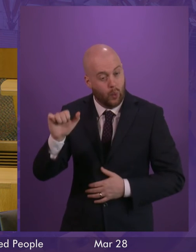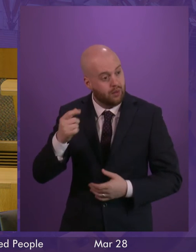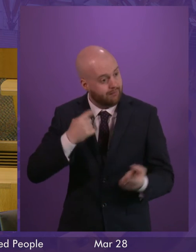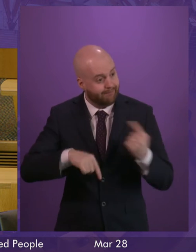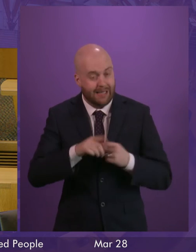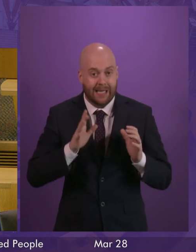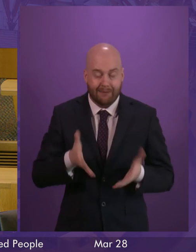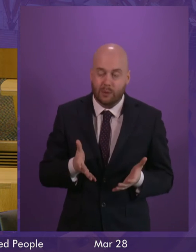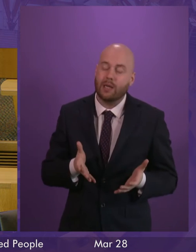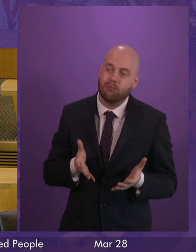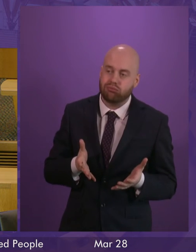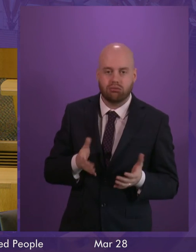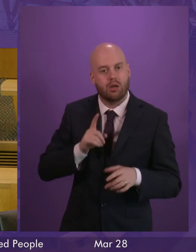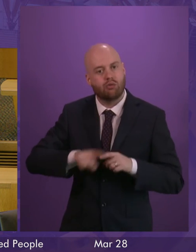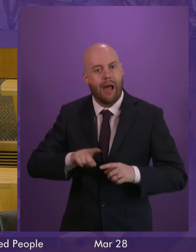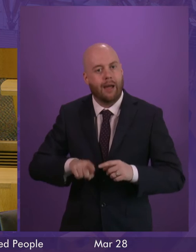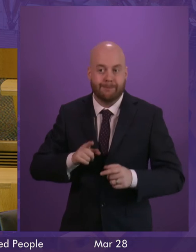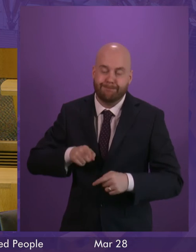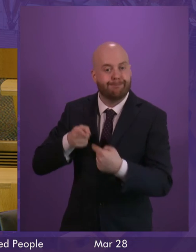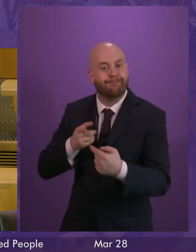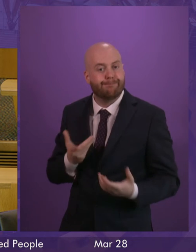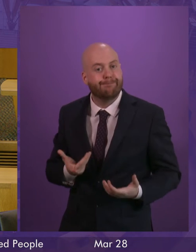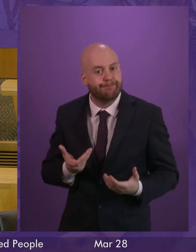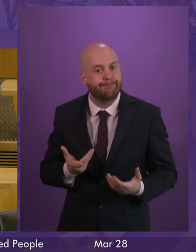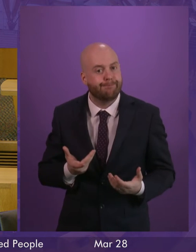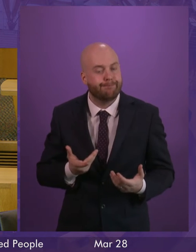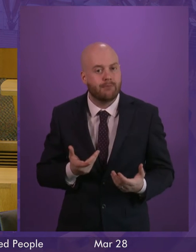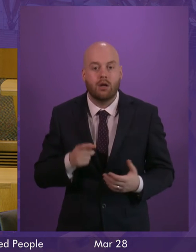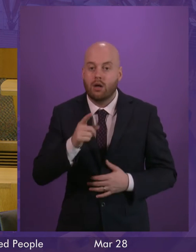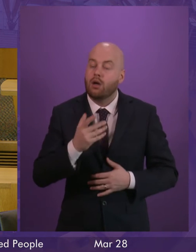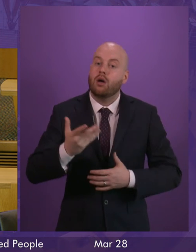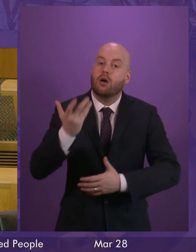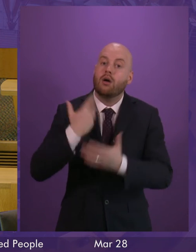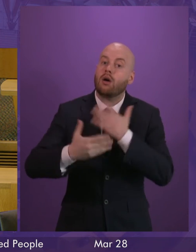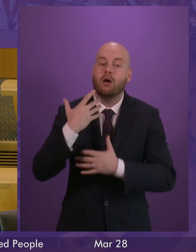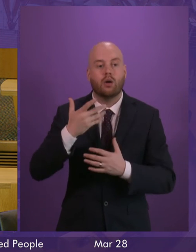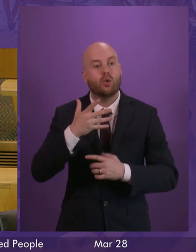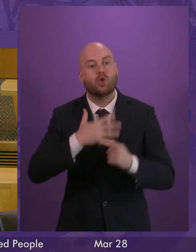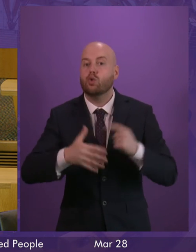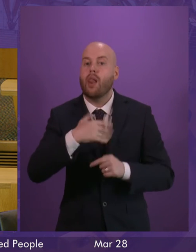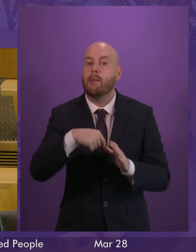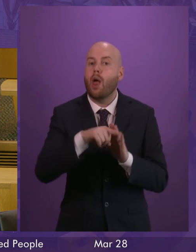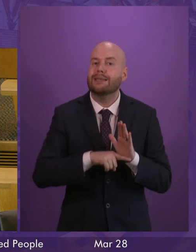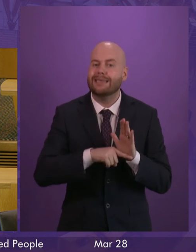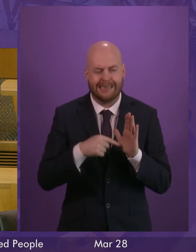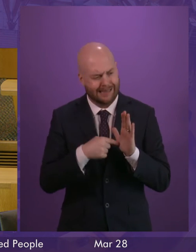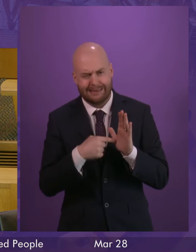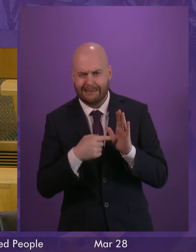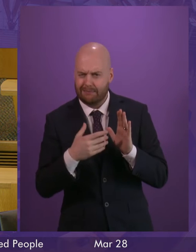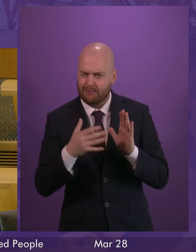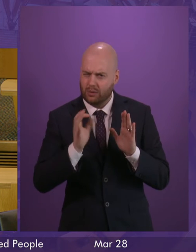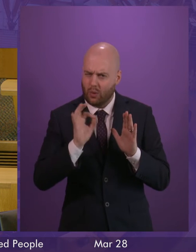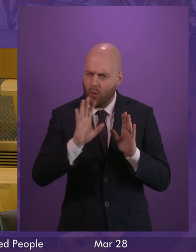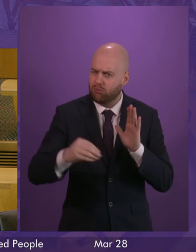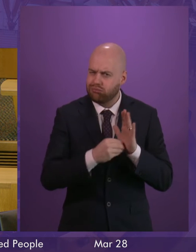fact that really, from the first days of organised social policy, governments have had a slightly paternalistic approach to